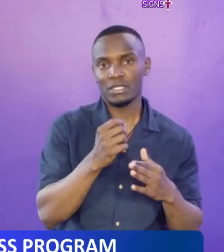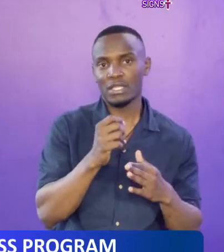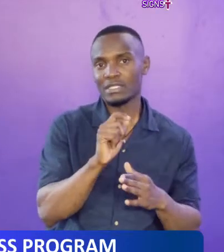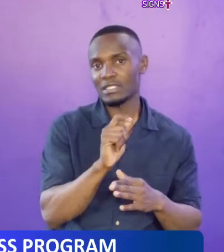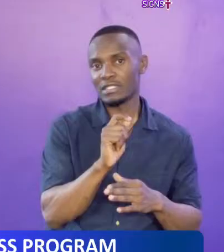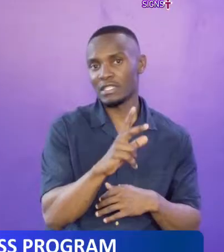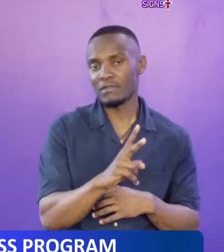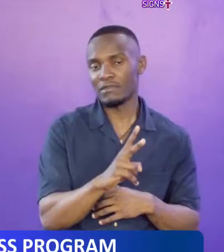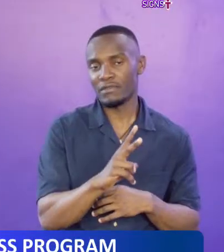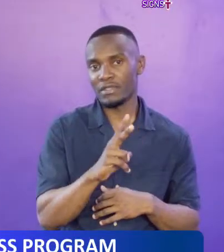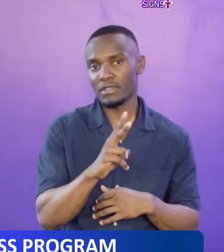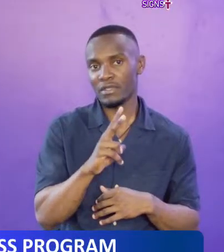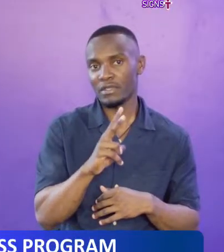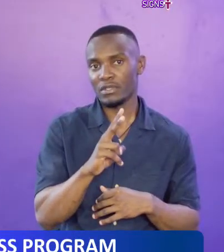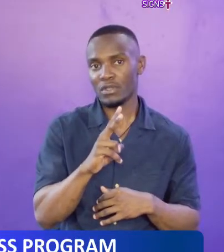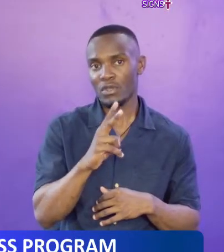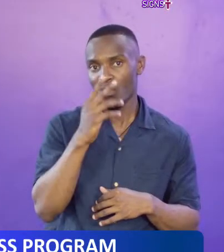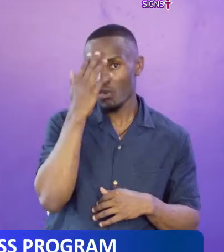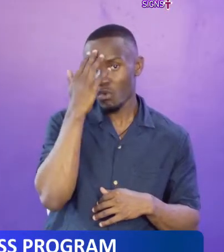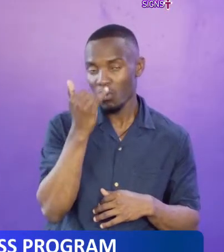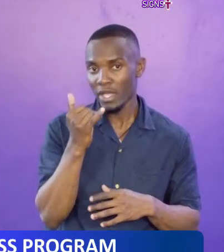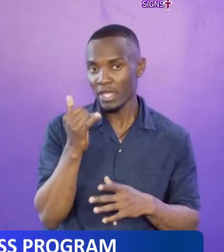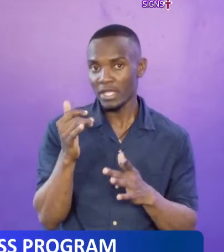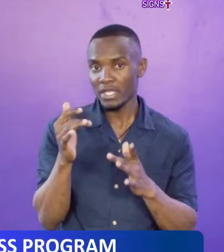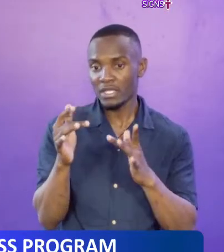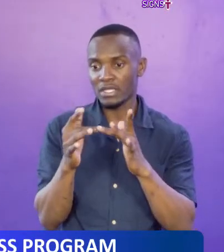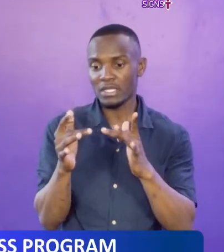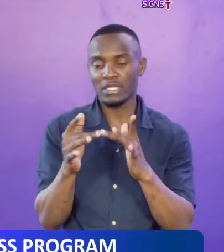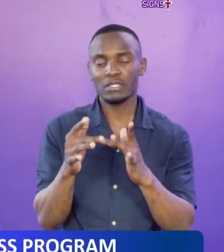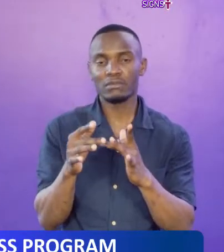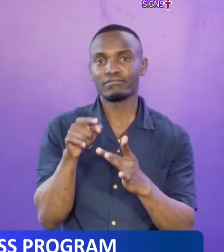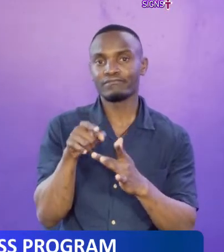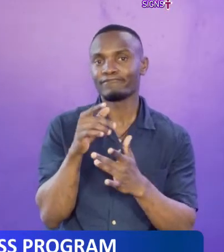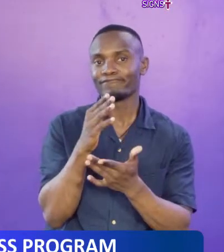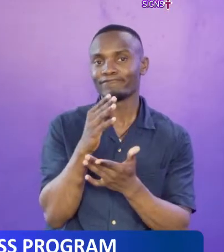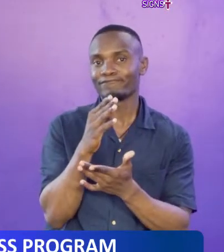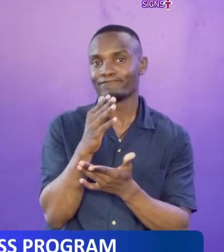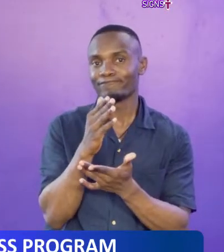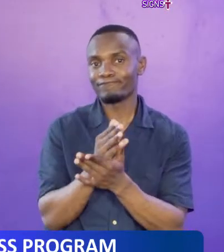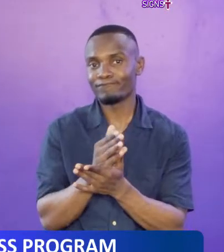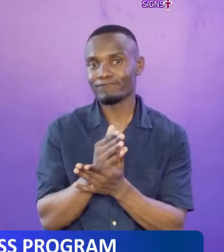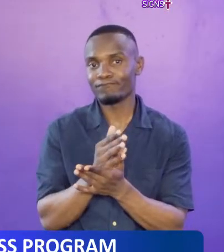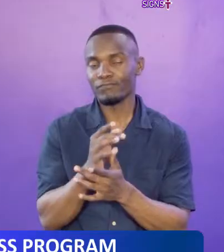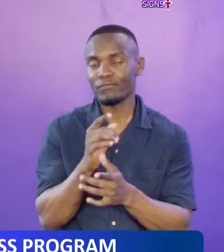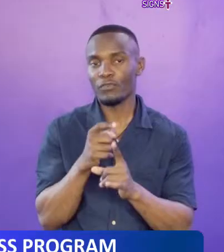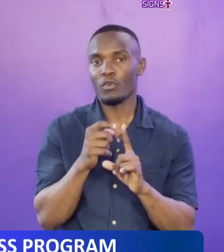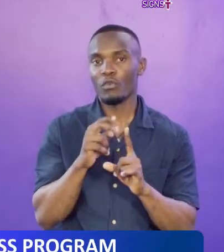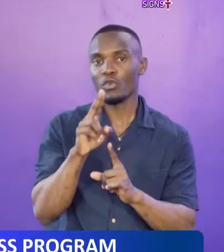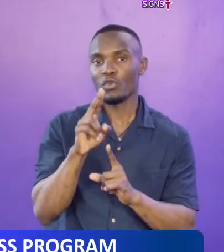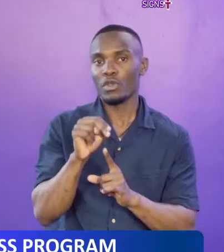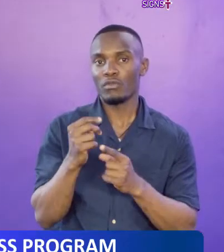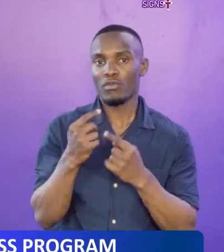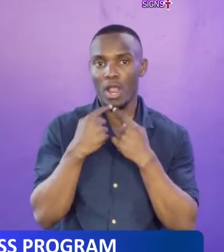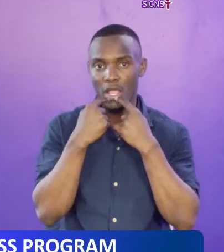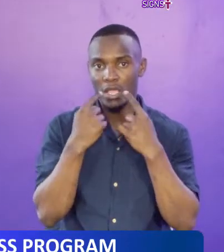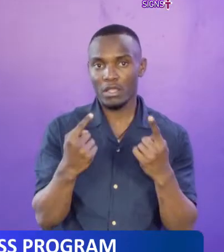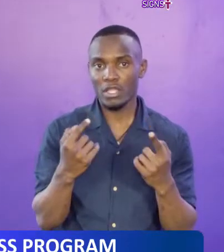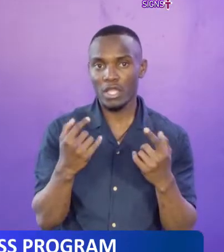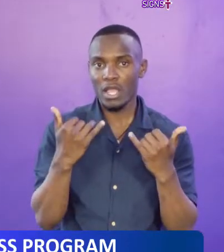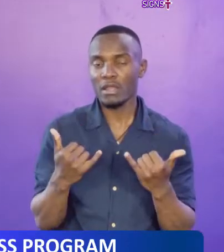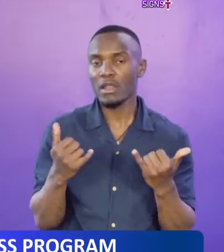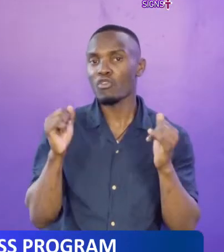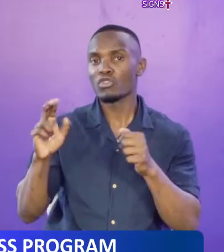because the internet is a right as per the UN declaration, how can we use technology to bring